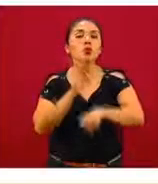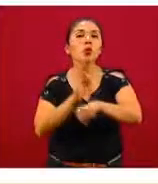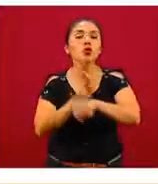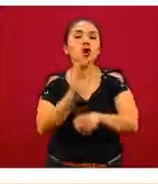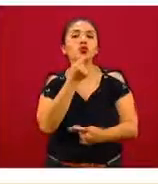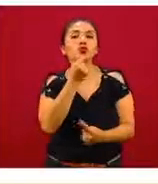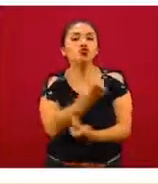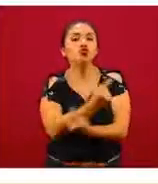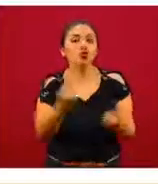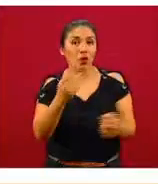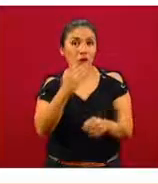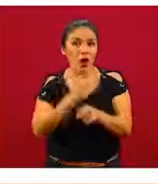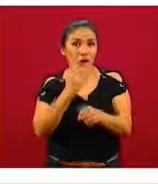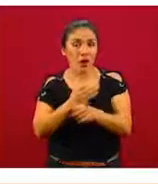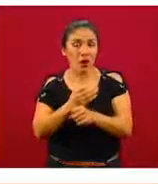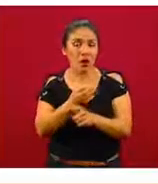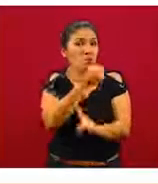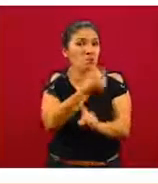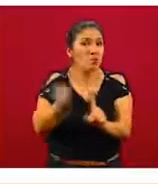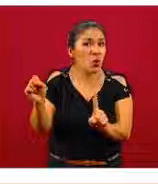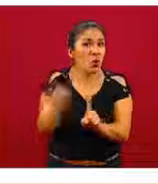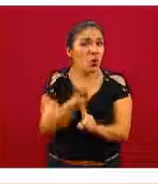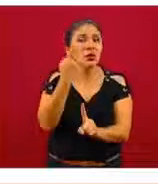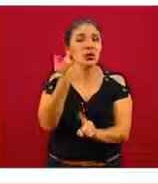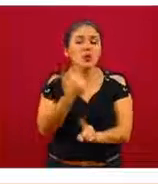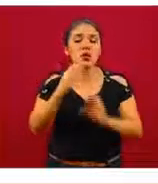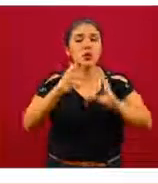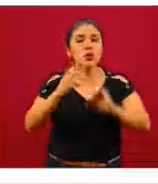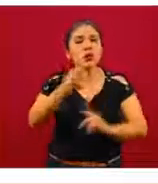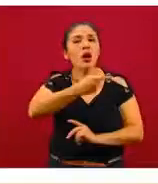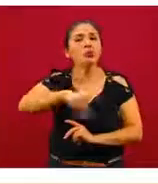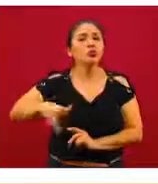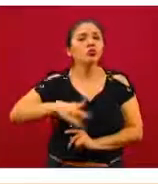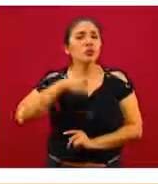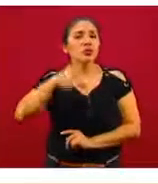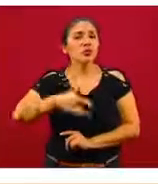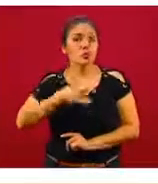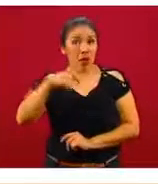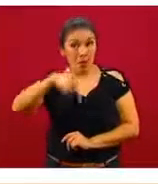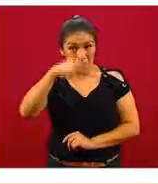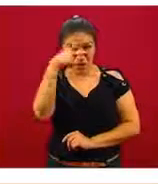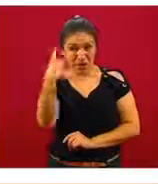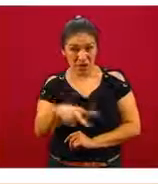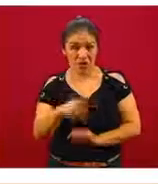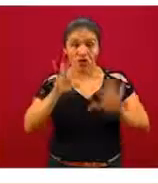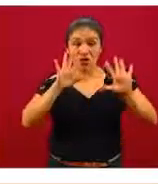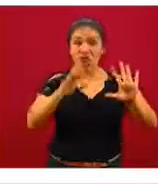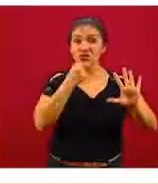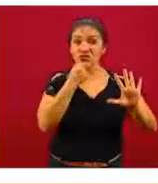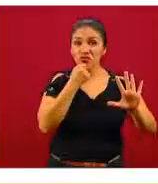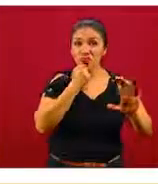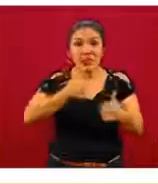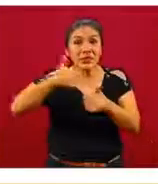to protecting children against violence and emotional care.